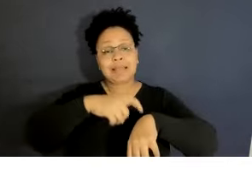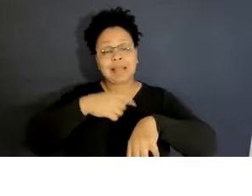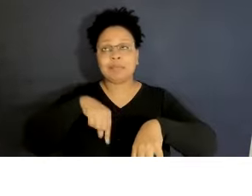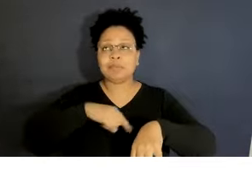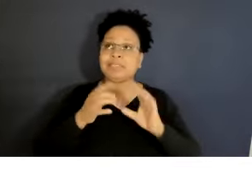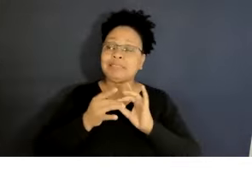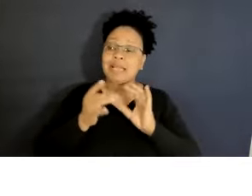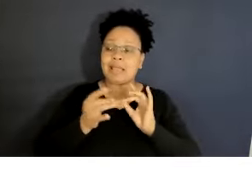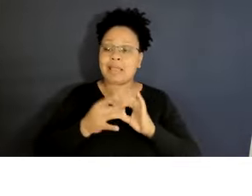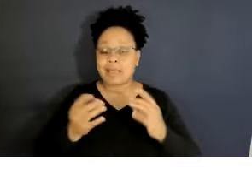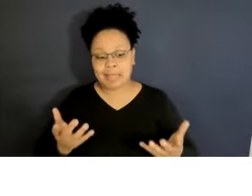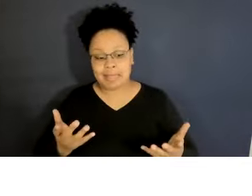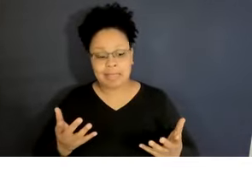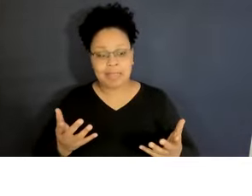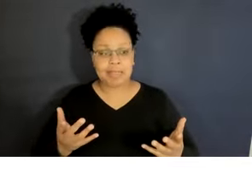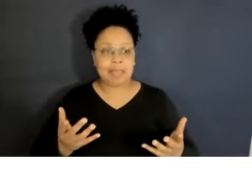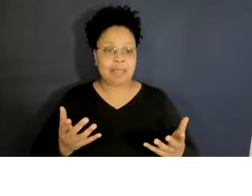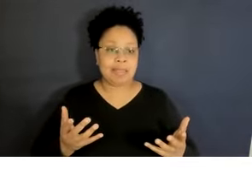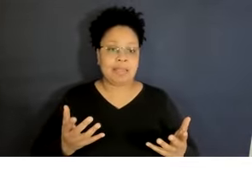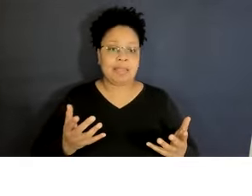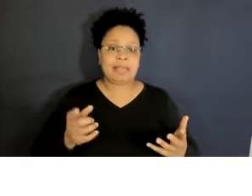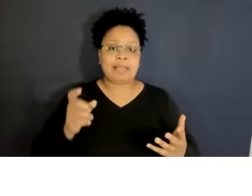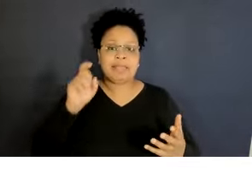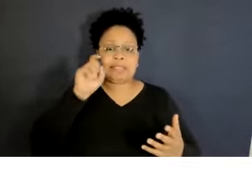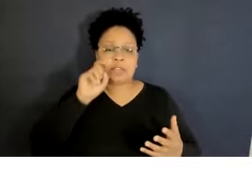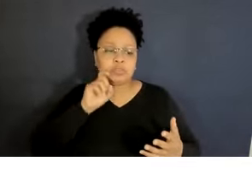mention sex, relationships, and disability,